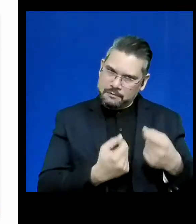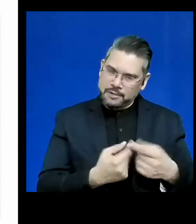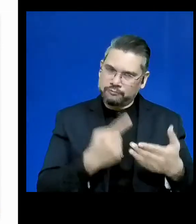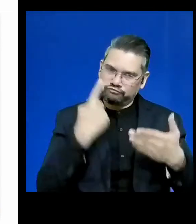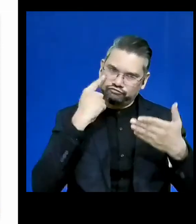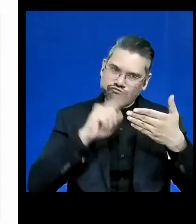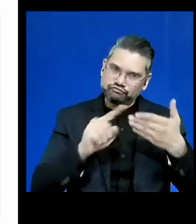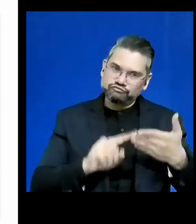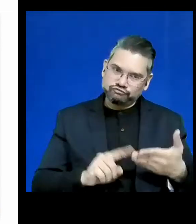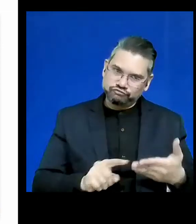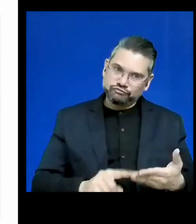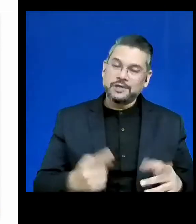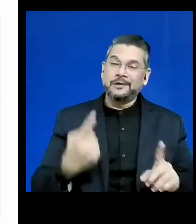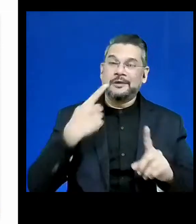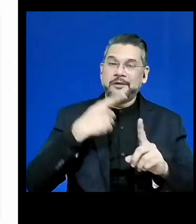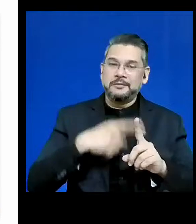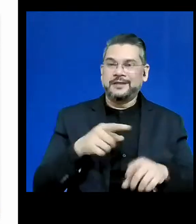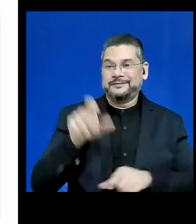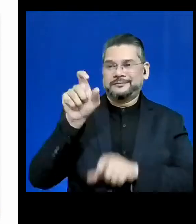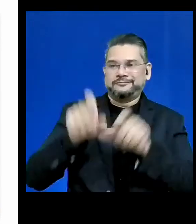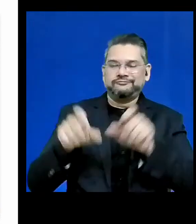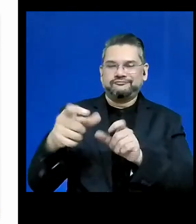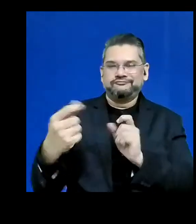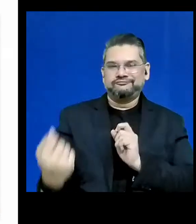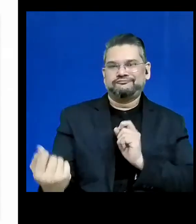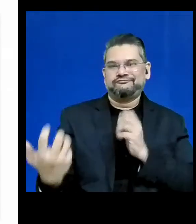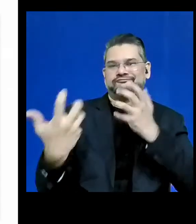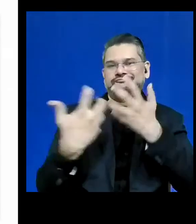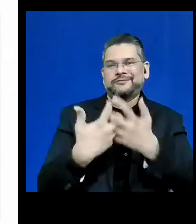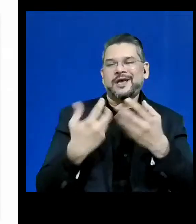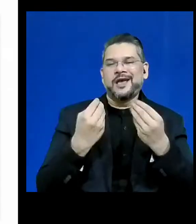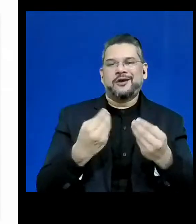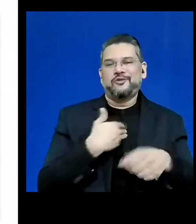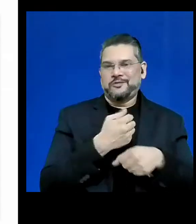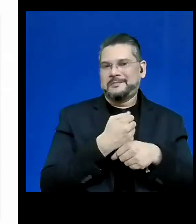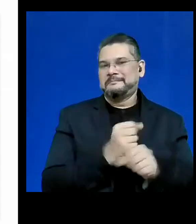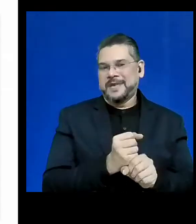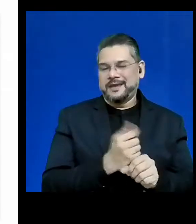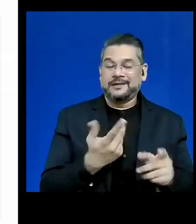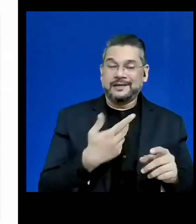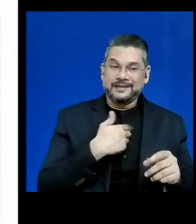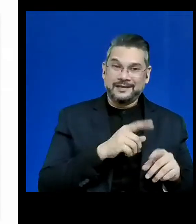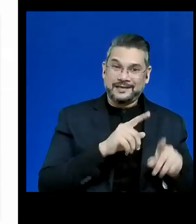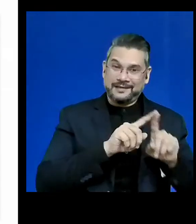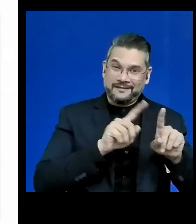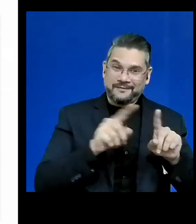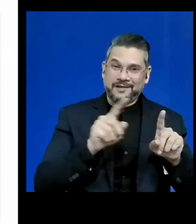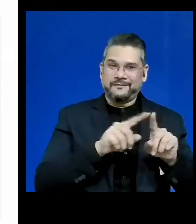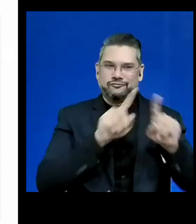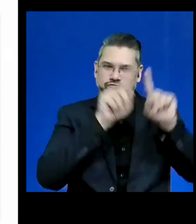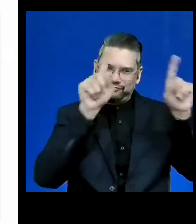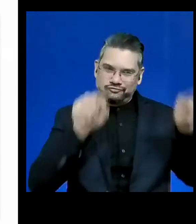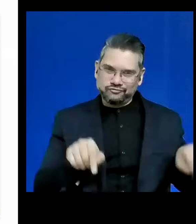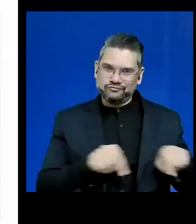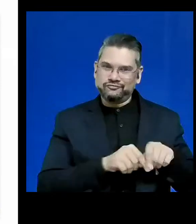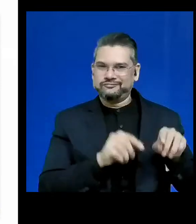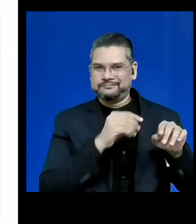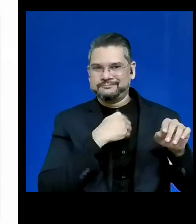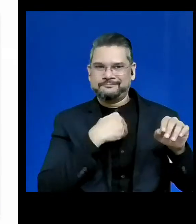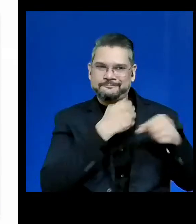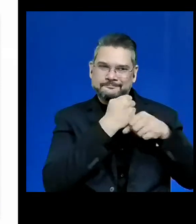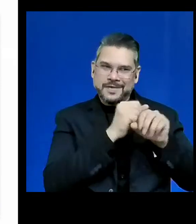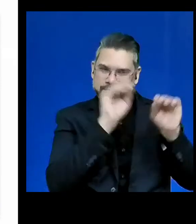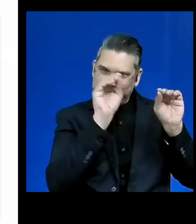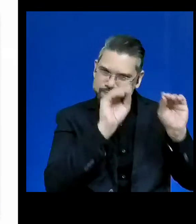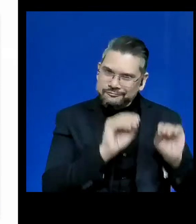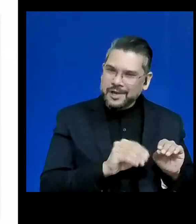it user-friendly. So be thoughtful about how you design and develop interfaces and make sure they're understandable as